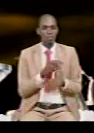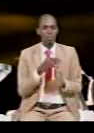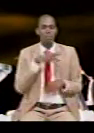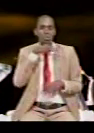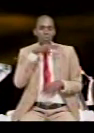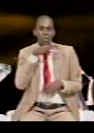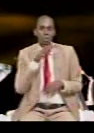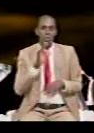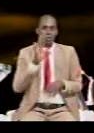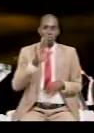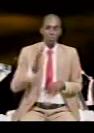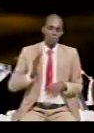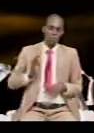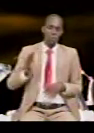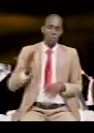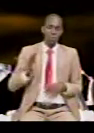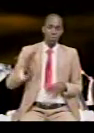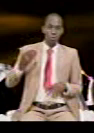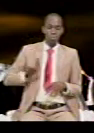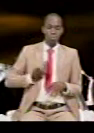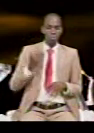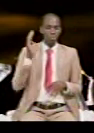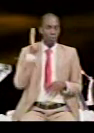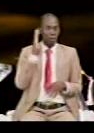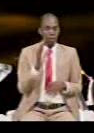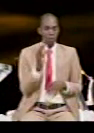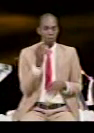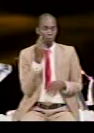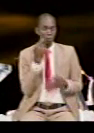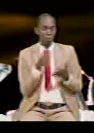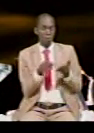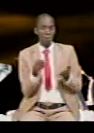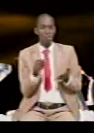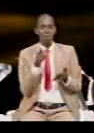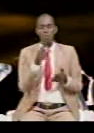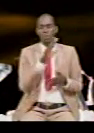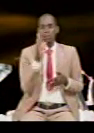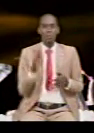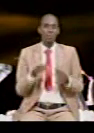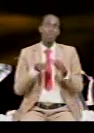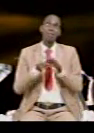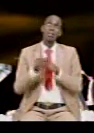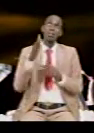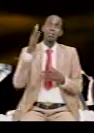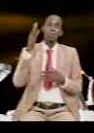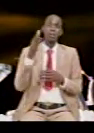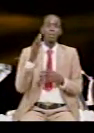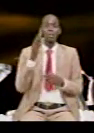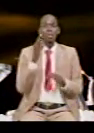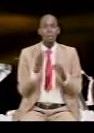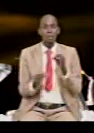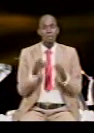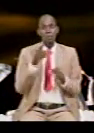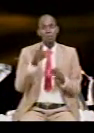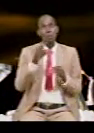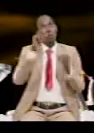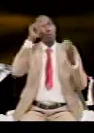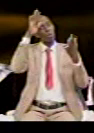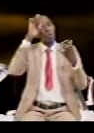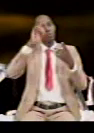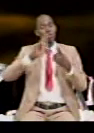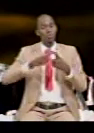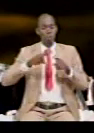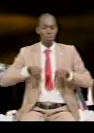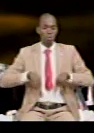soul shall mar, you can never enter there. He says, if you hope to dwell at